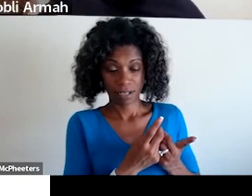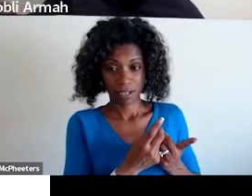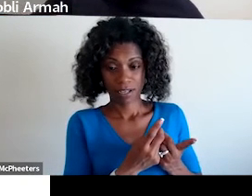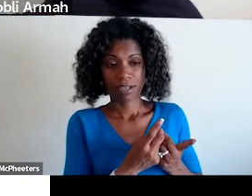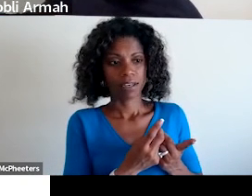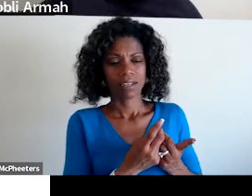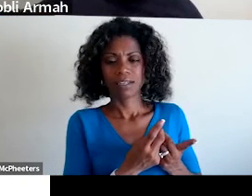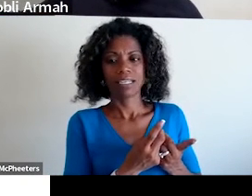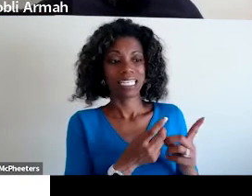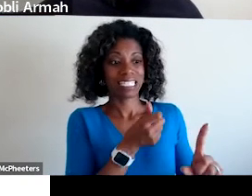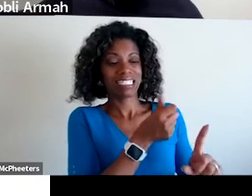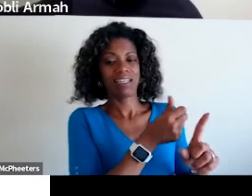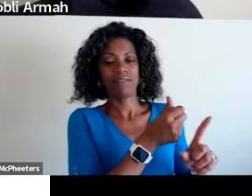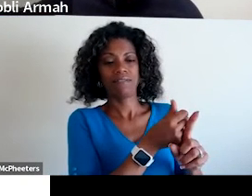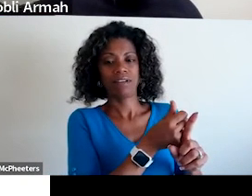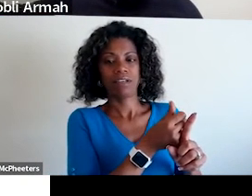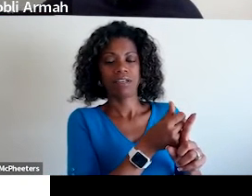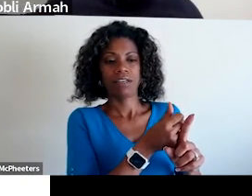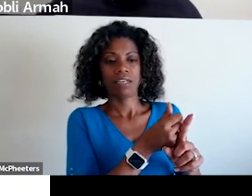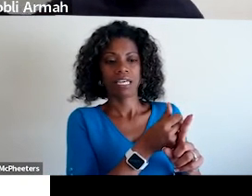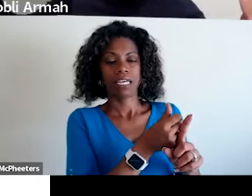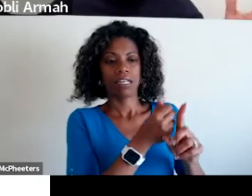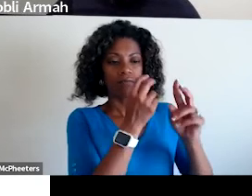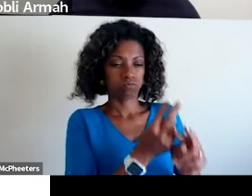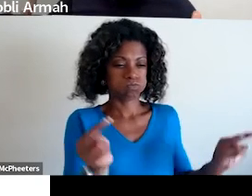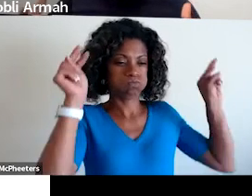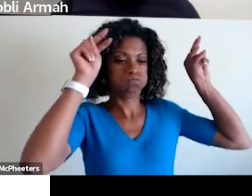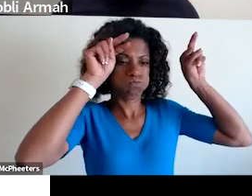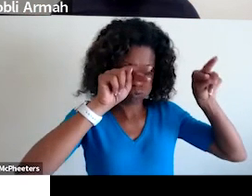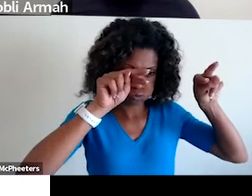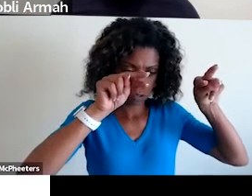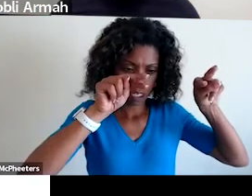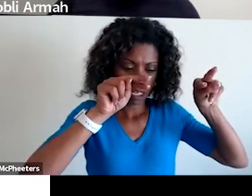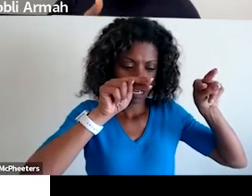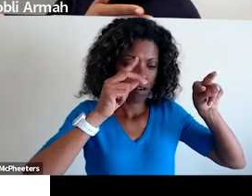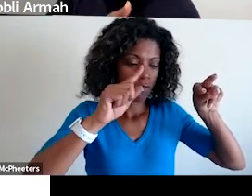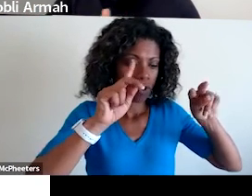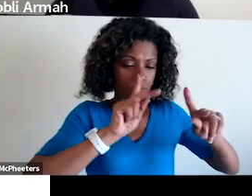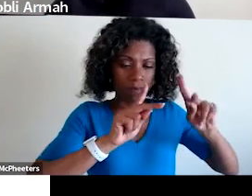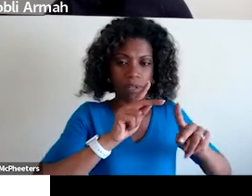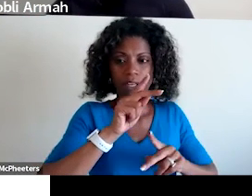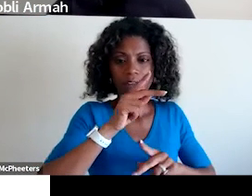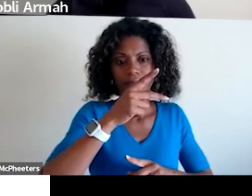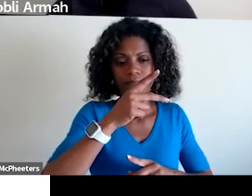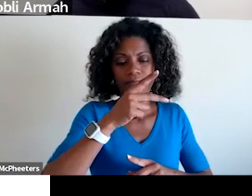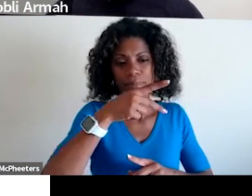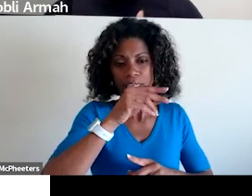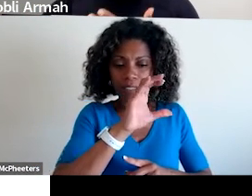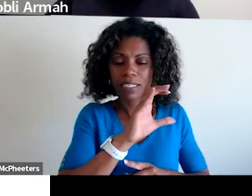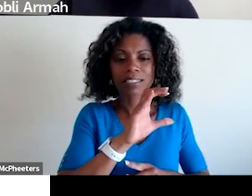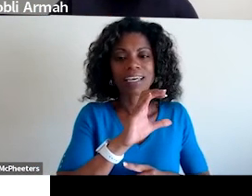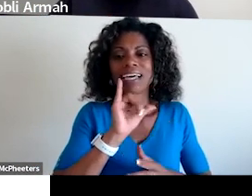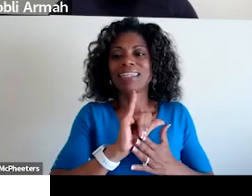the over-policing of communities of color is a fact, and it's part of our democracy, and it is ever present. So